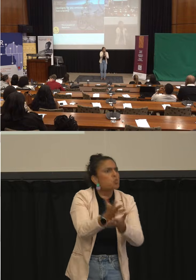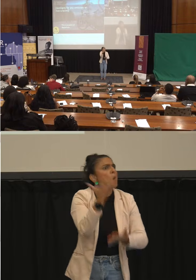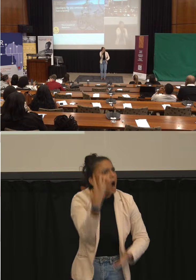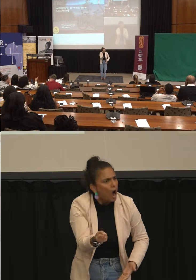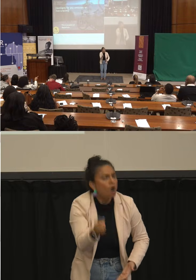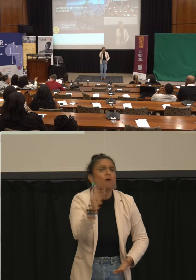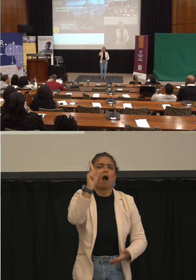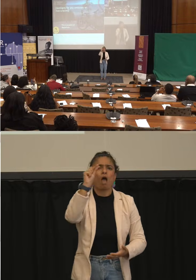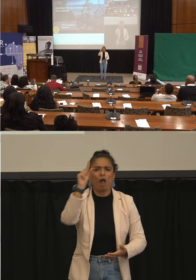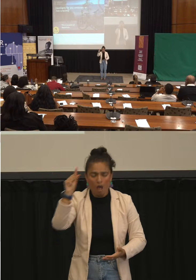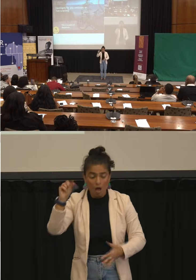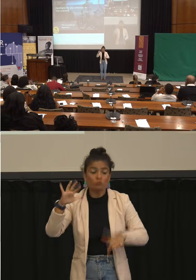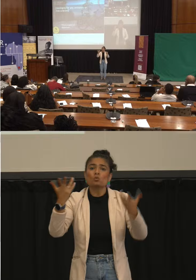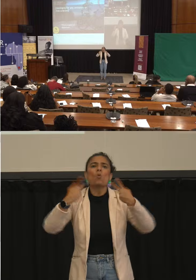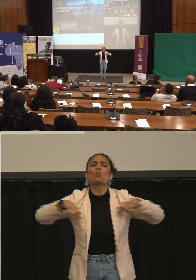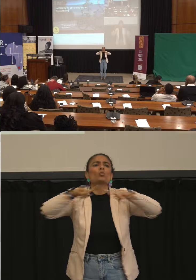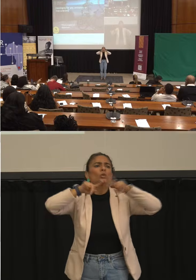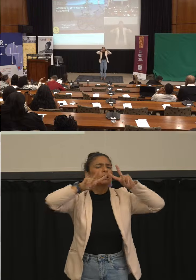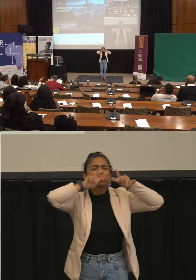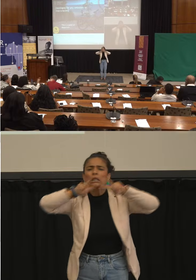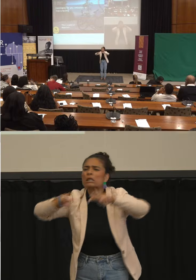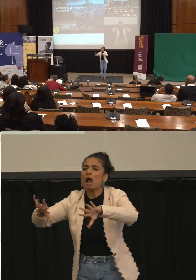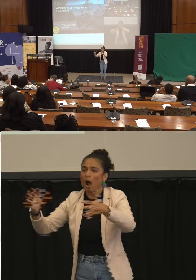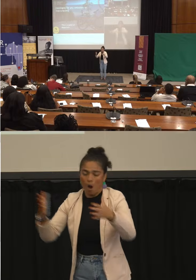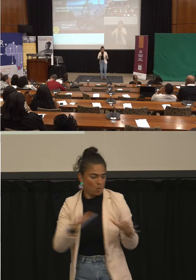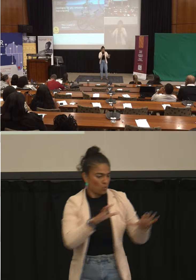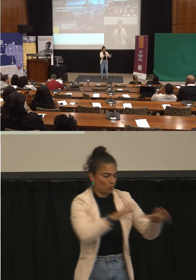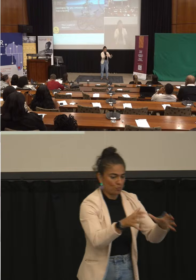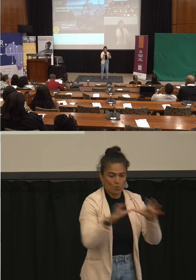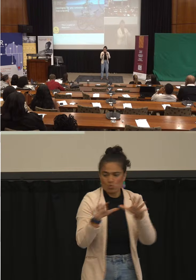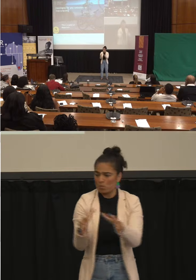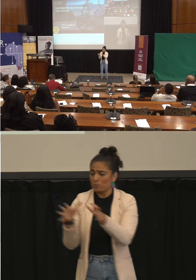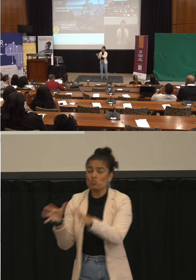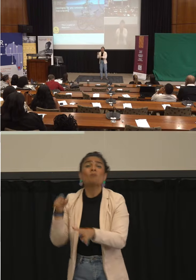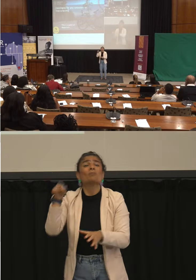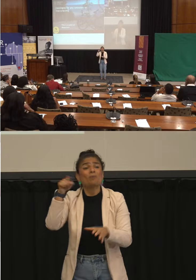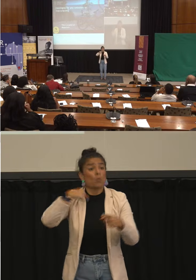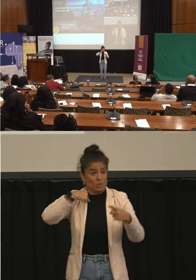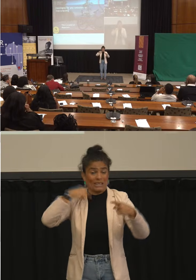and making sure that we do share what we have.